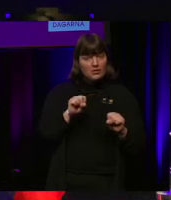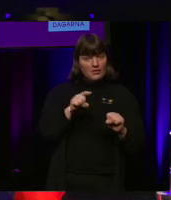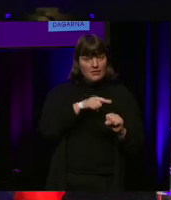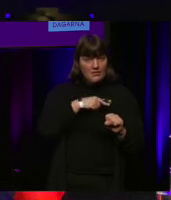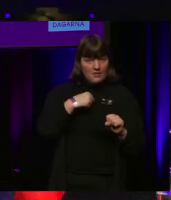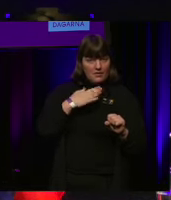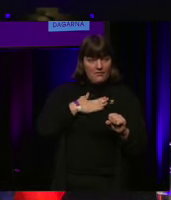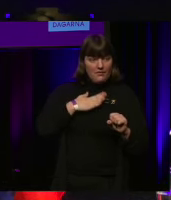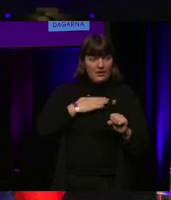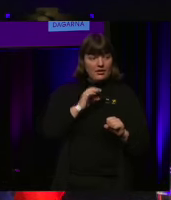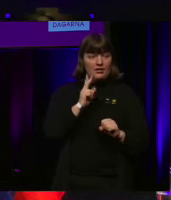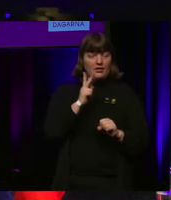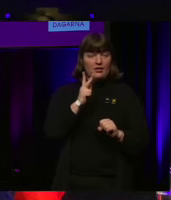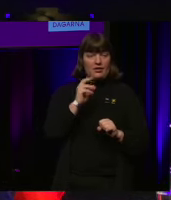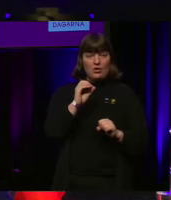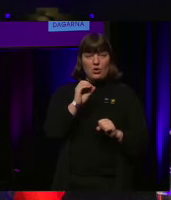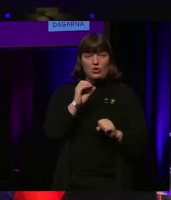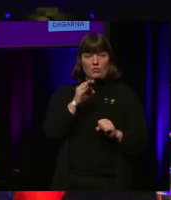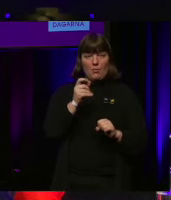be cosmopolitans and